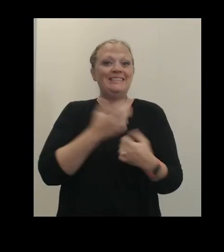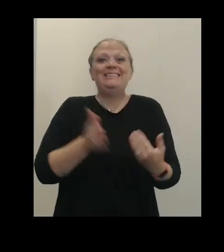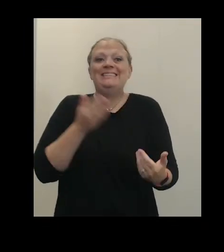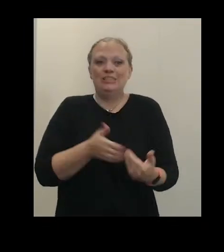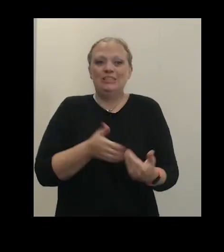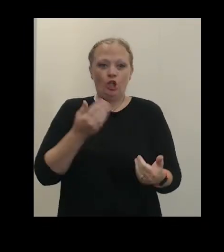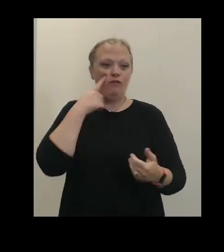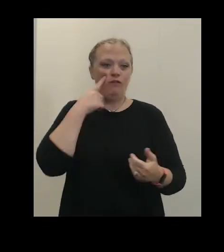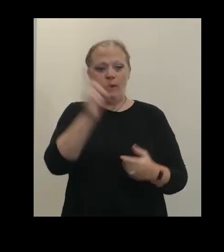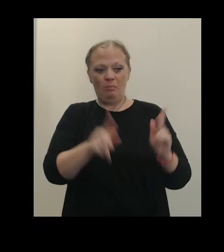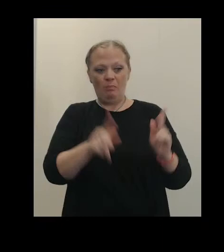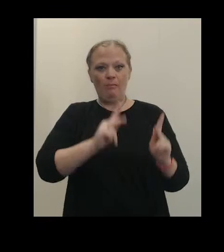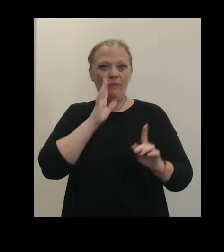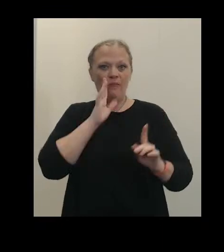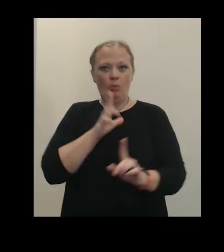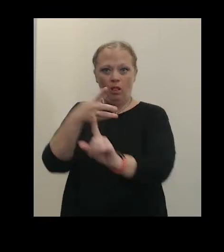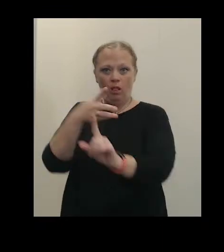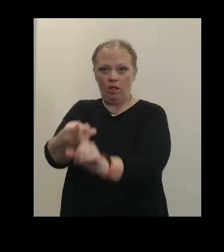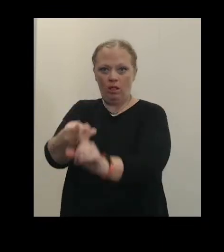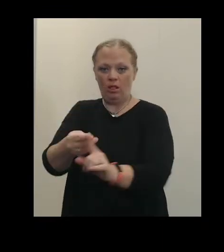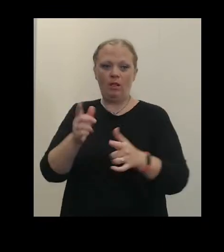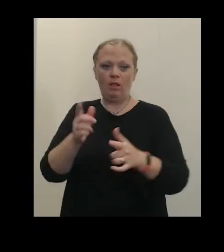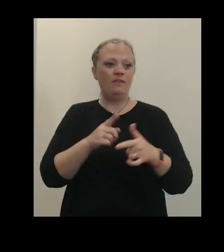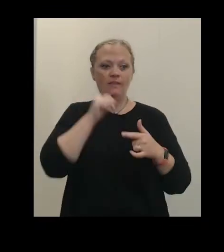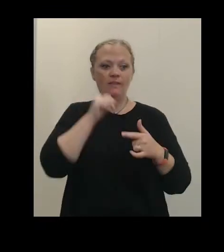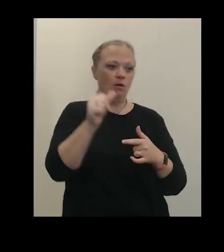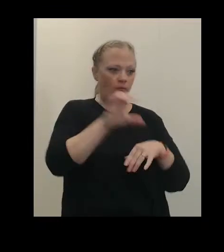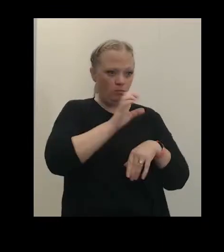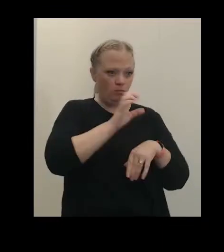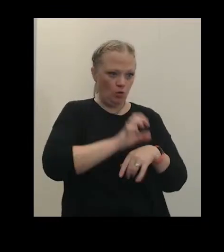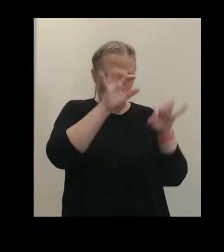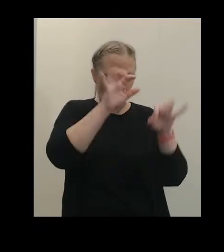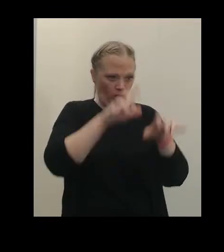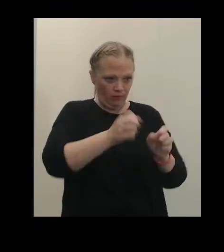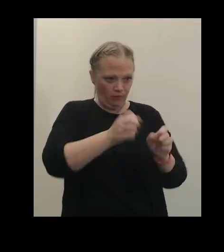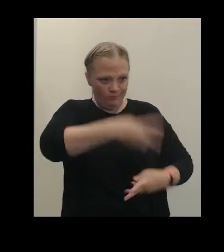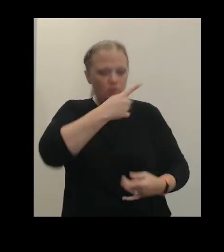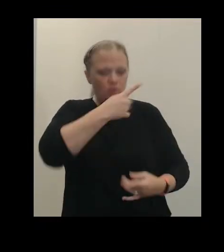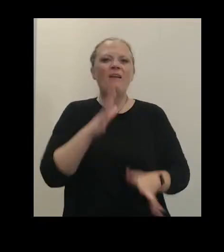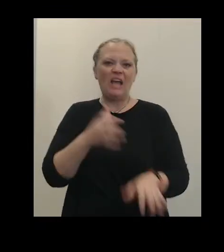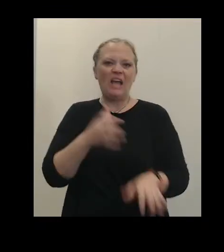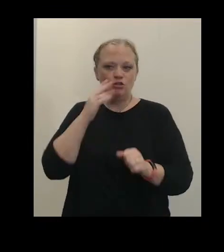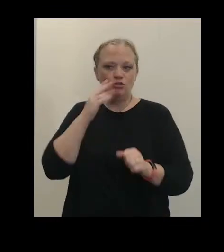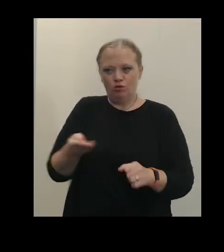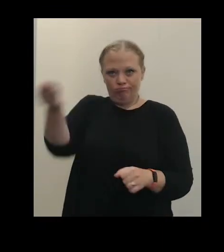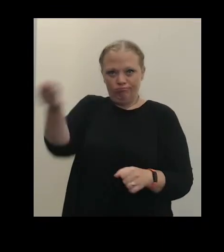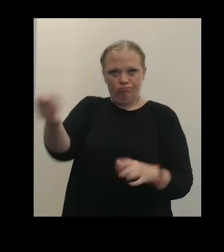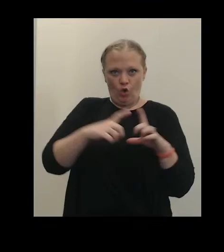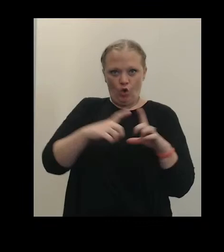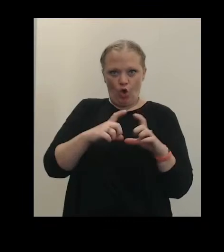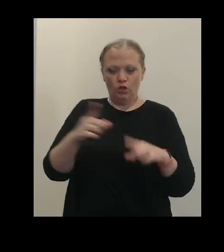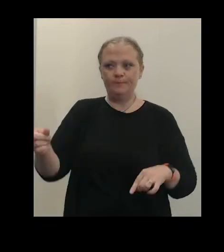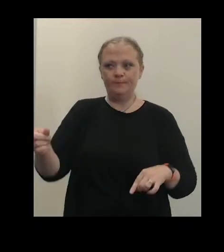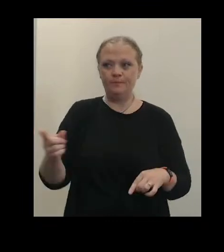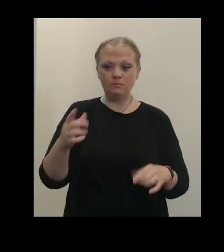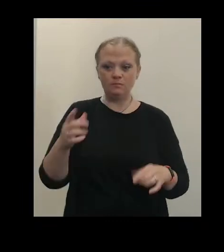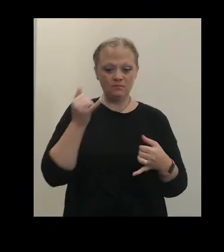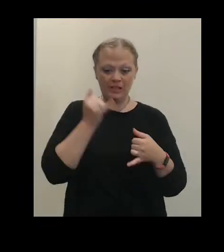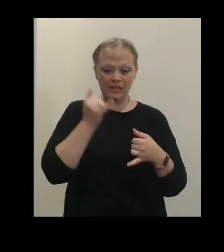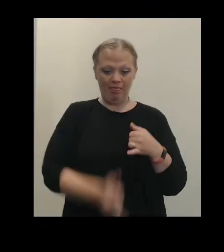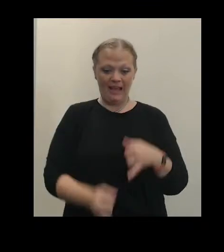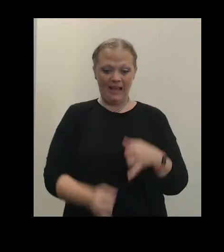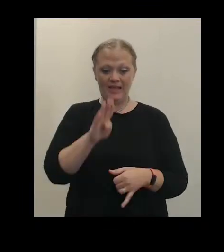are going to be administering it, so they don't have to look you up in the system. It makes it faster. It's been since my